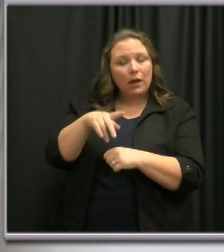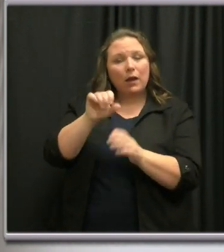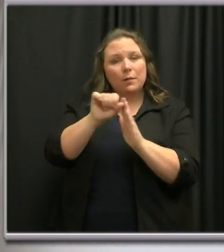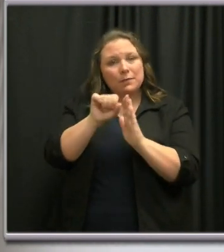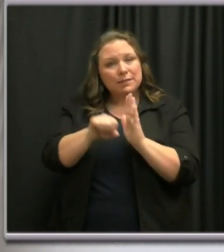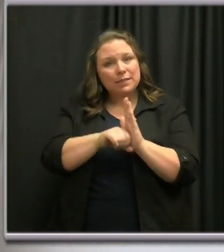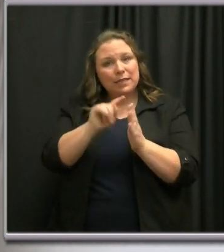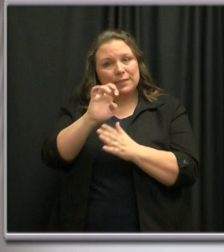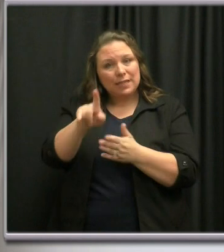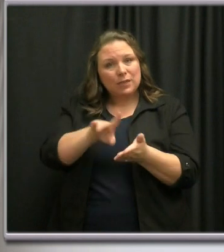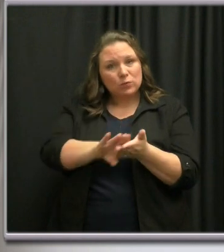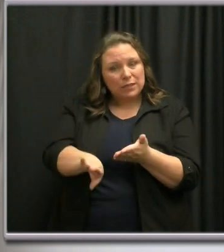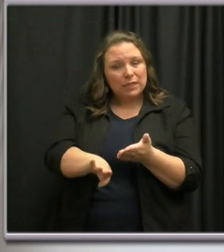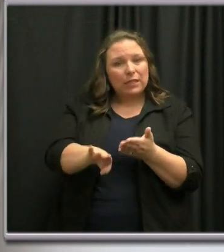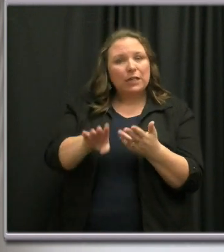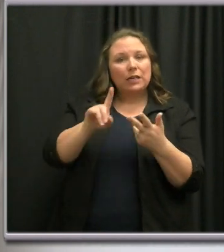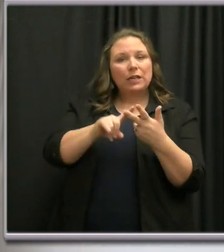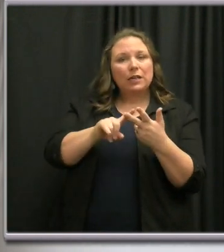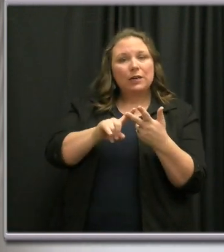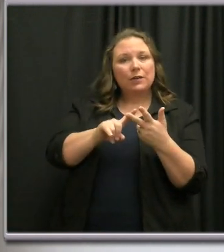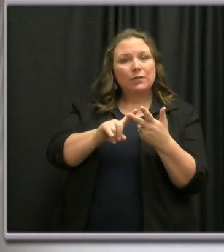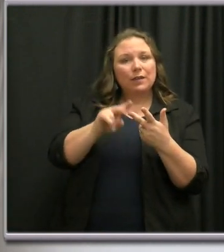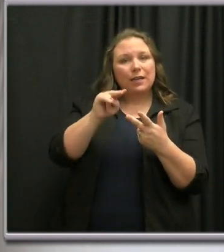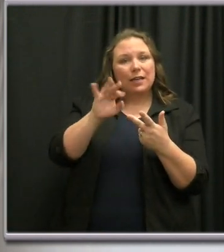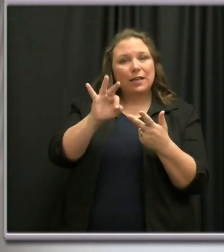relief, you could go to